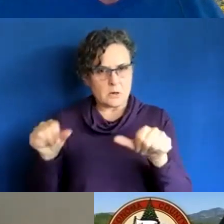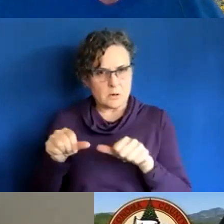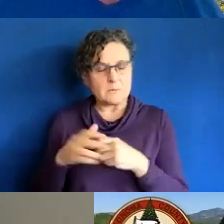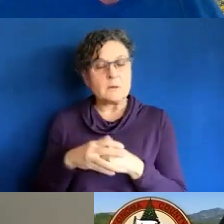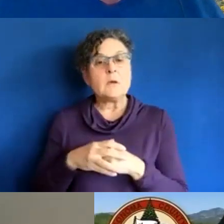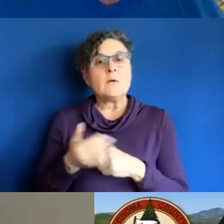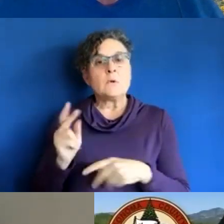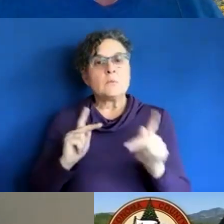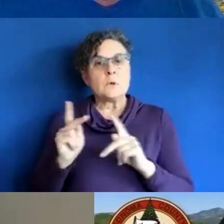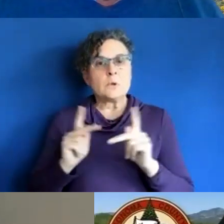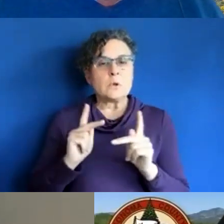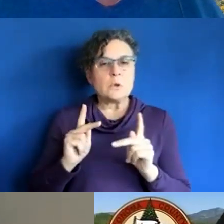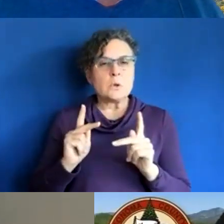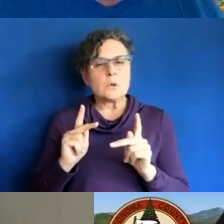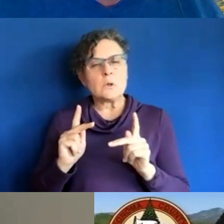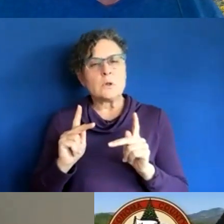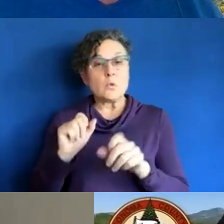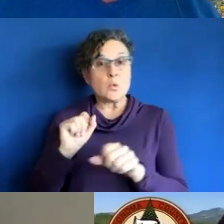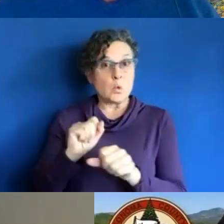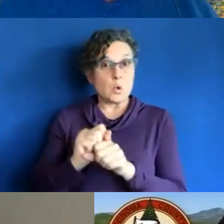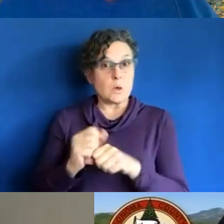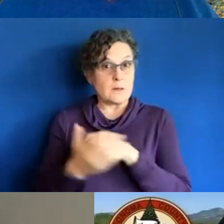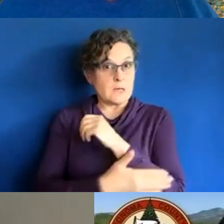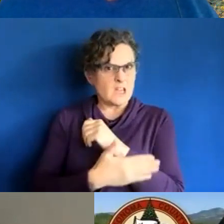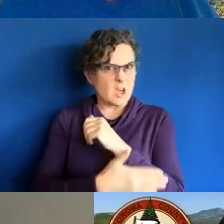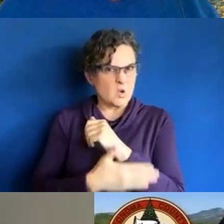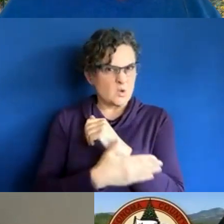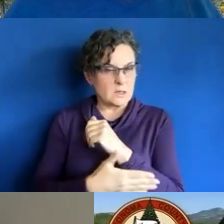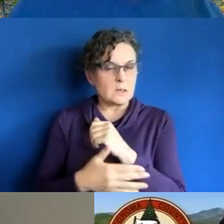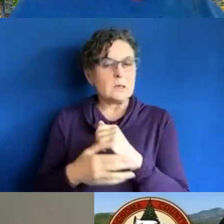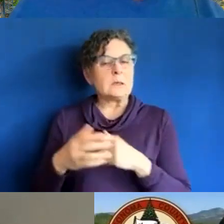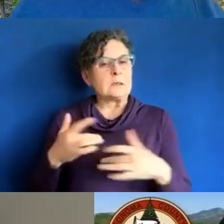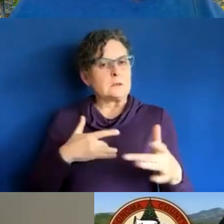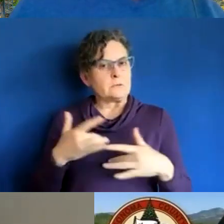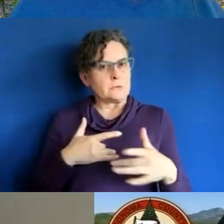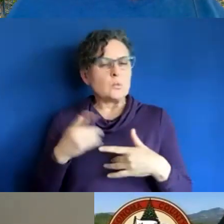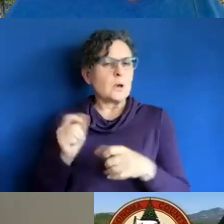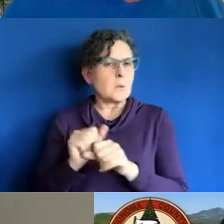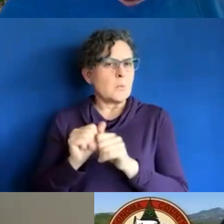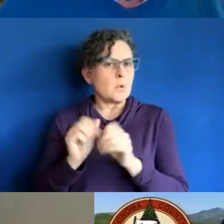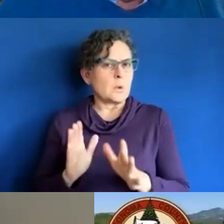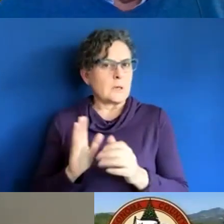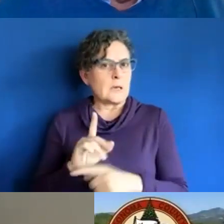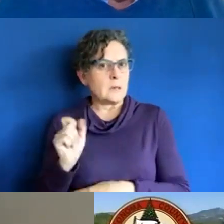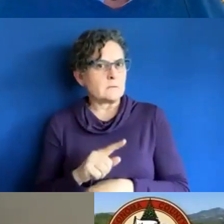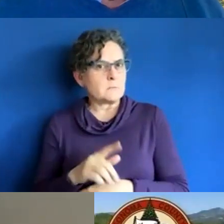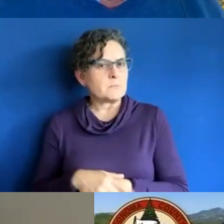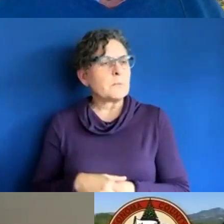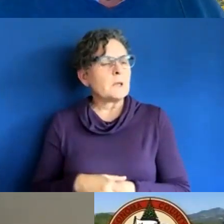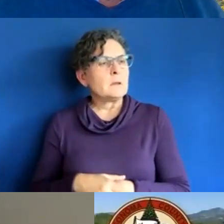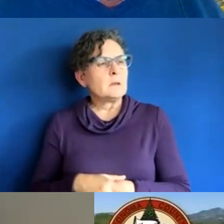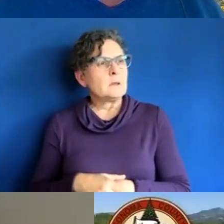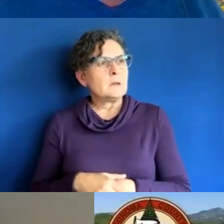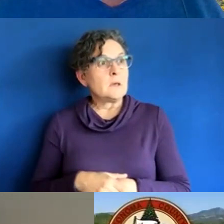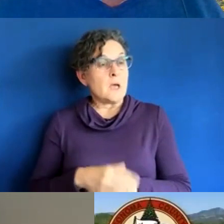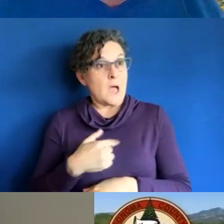concerning from county employees or concerning county employees. An anonymous questioner asks, how will county